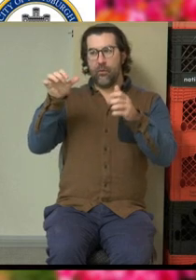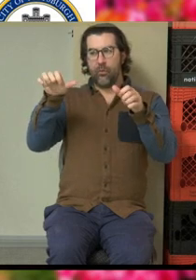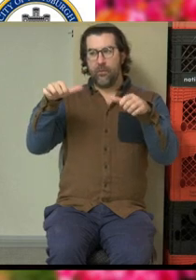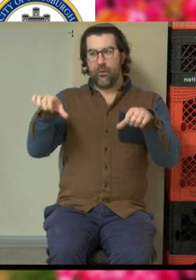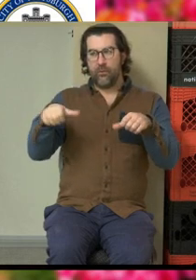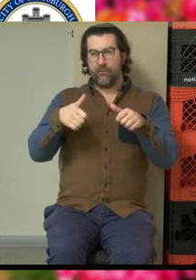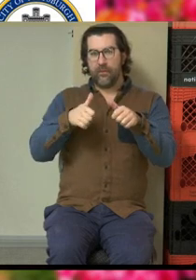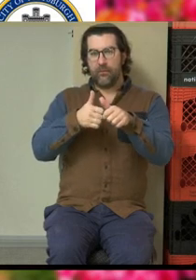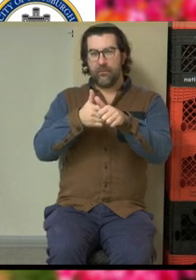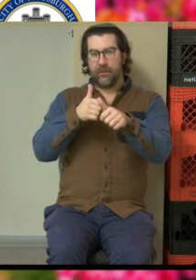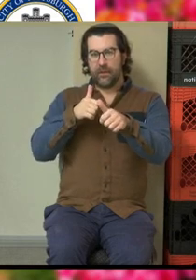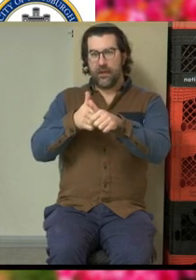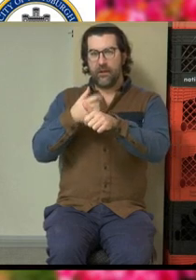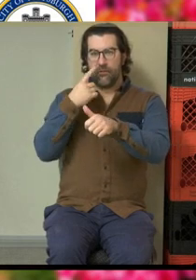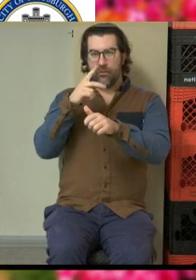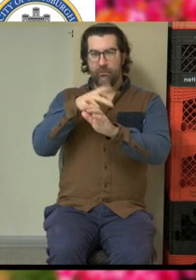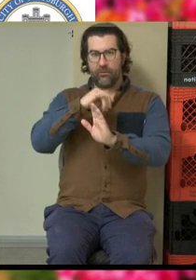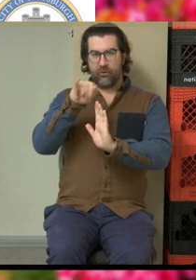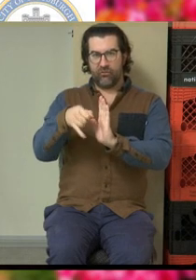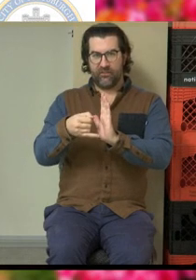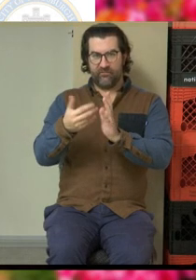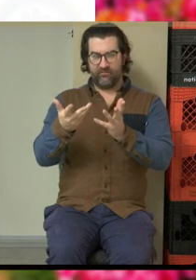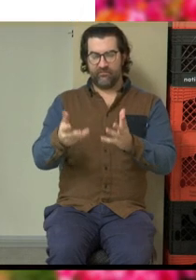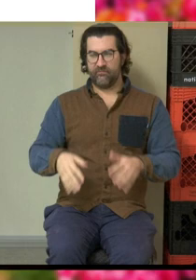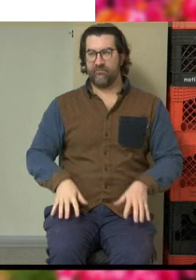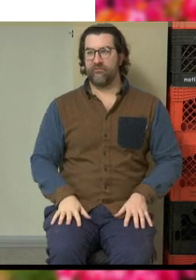updates for the project.